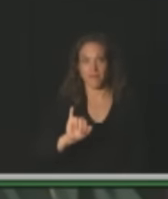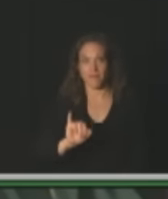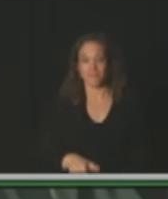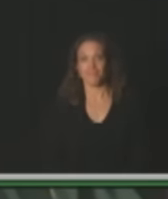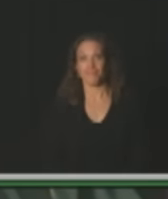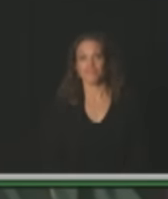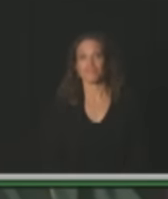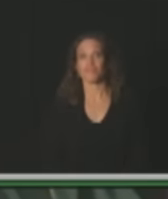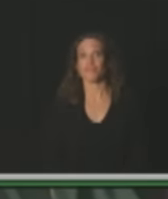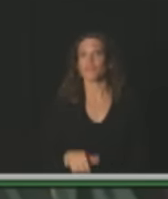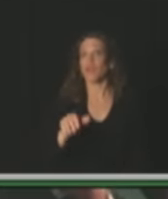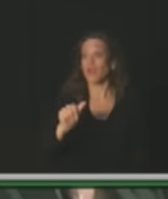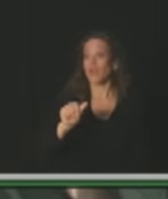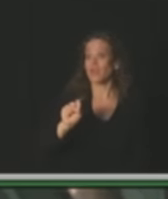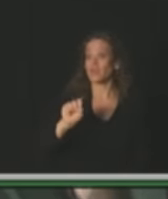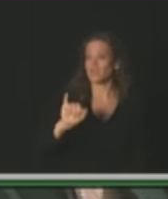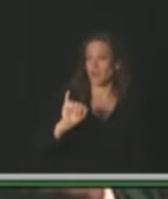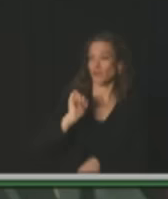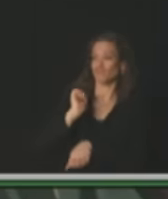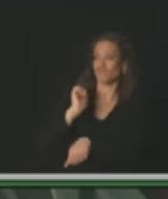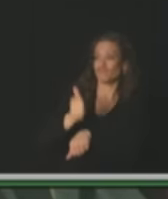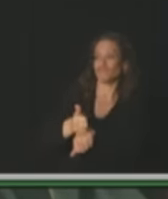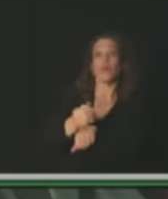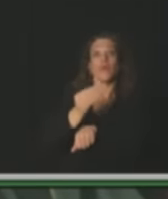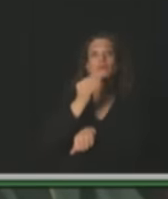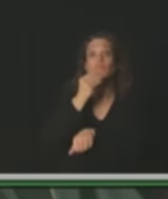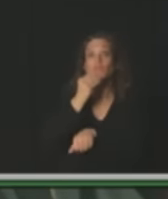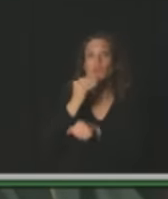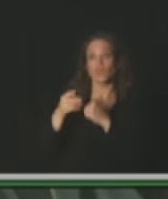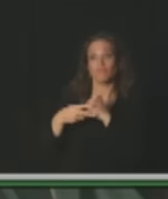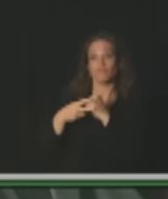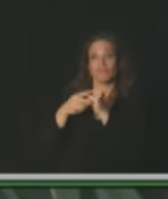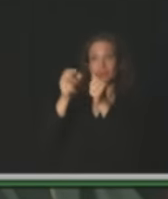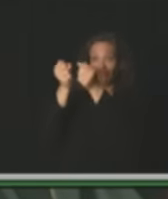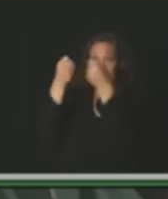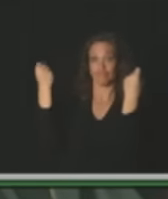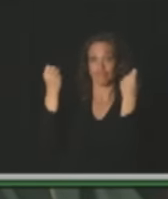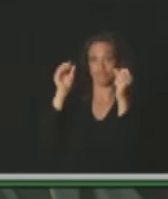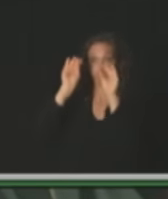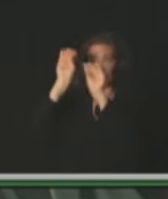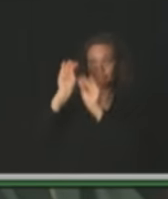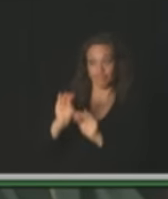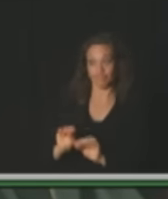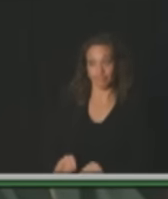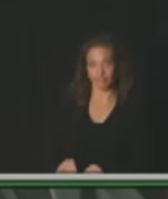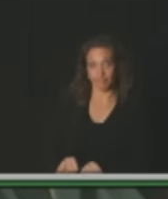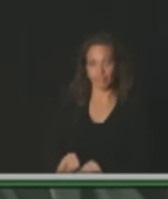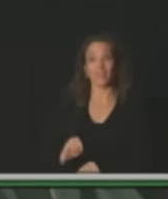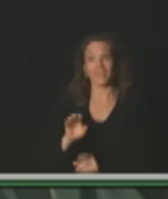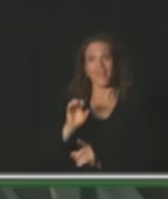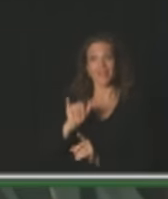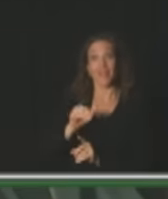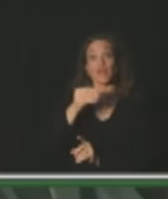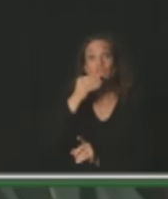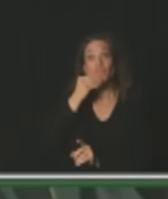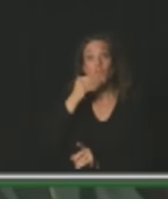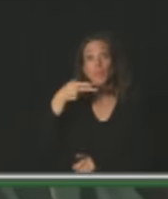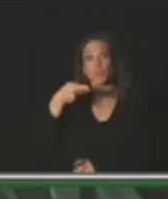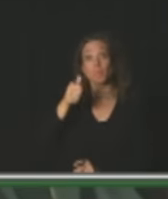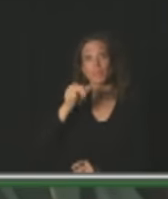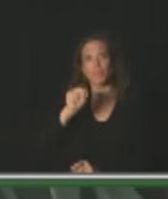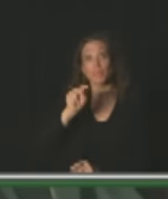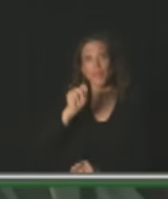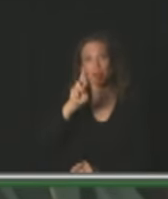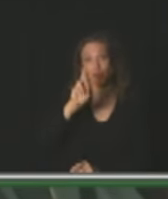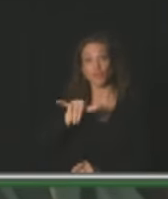They put in place a food pantry this year. And in that food pantry, we are serving 90